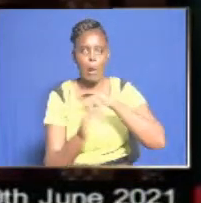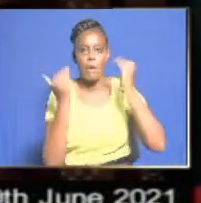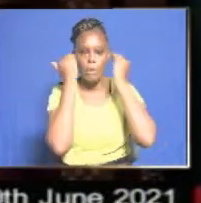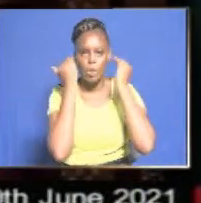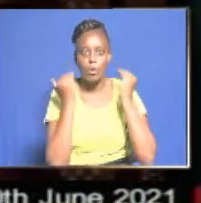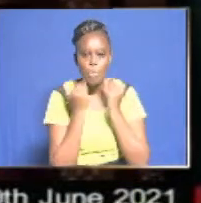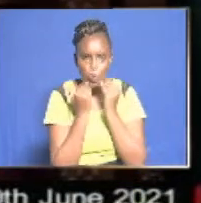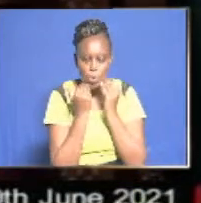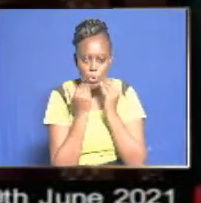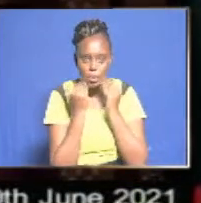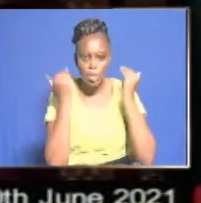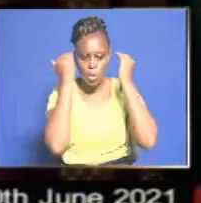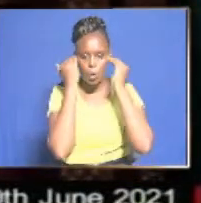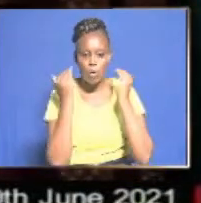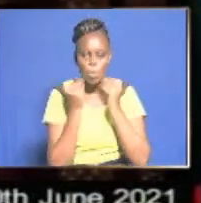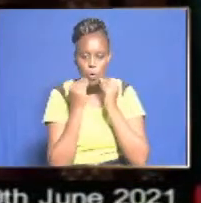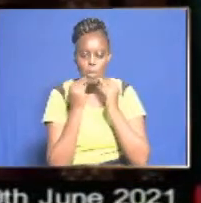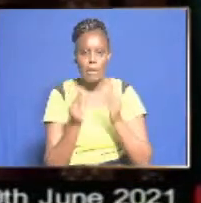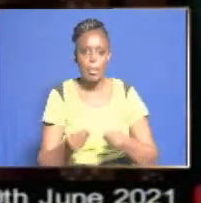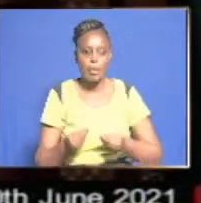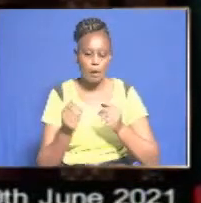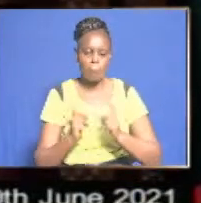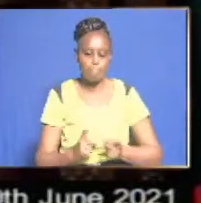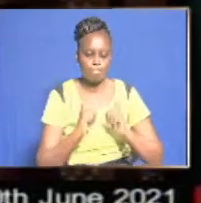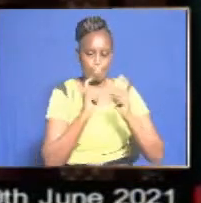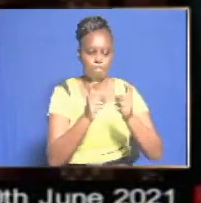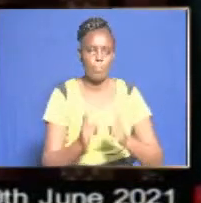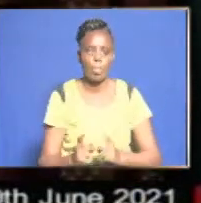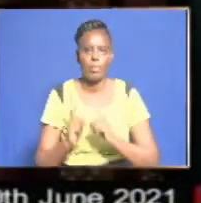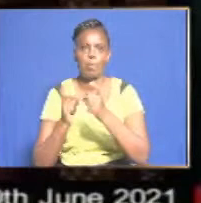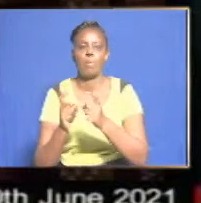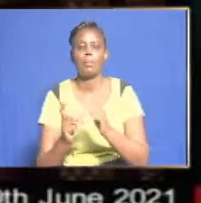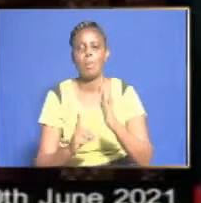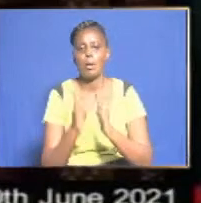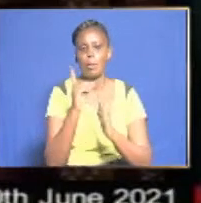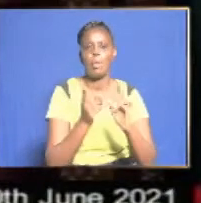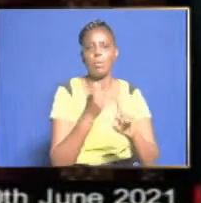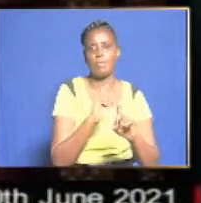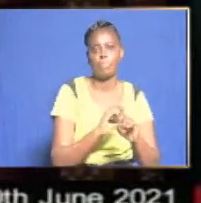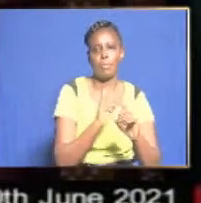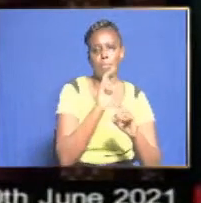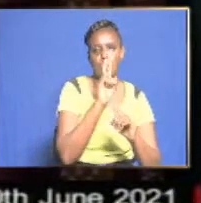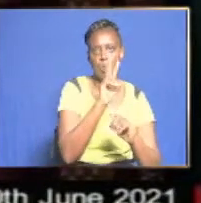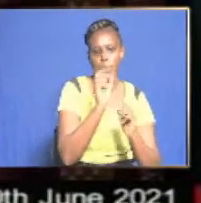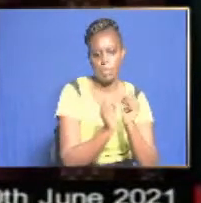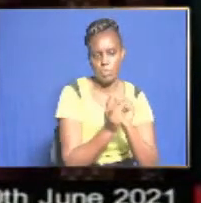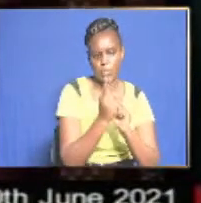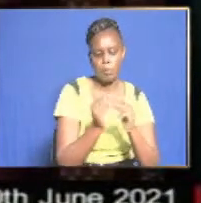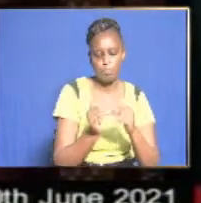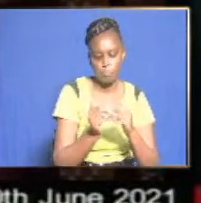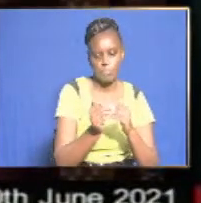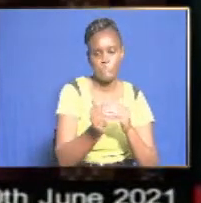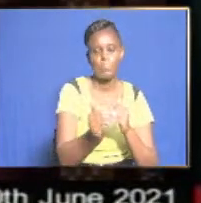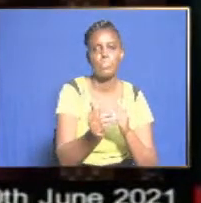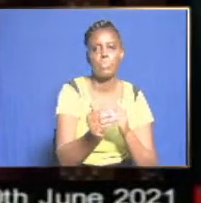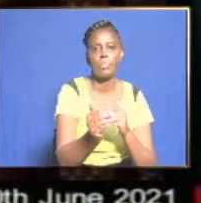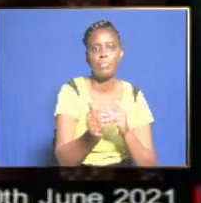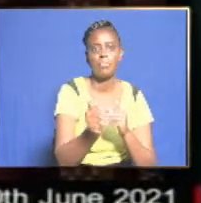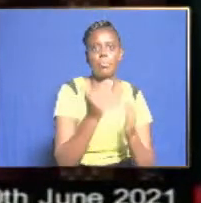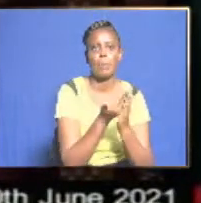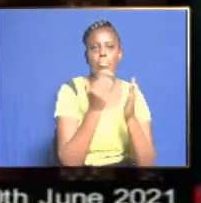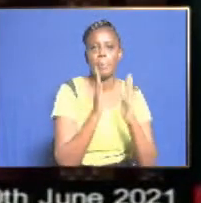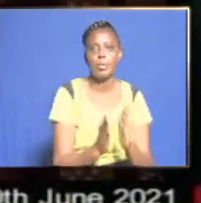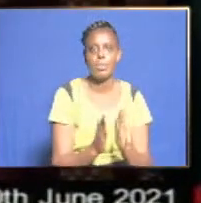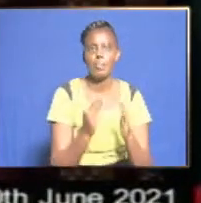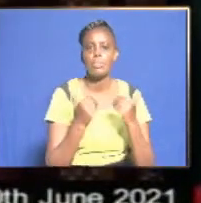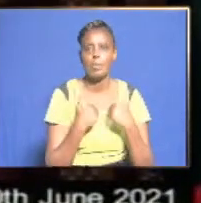granted them varying awards on different dates from 2012 onwards. The petitioners